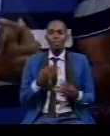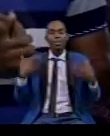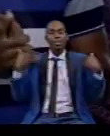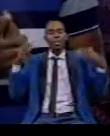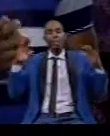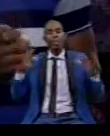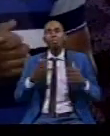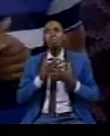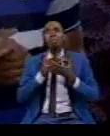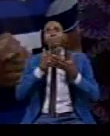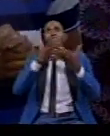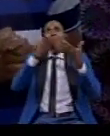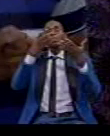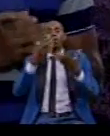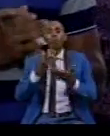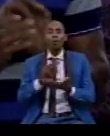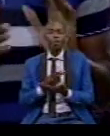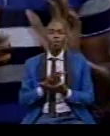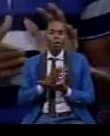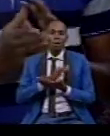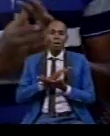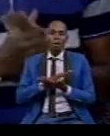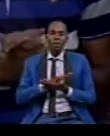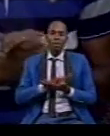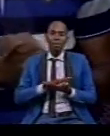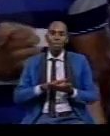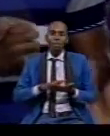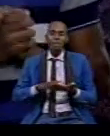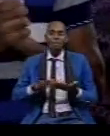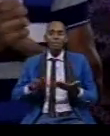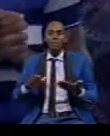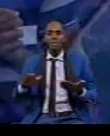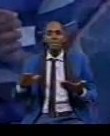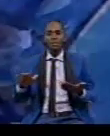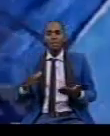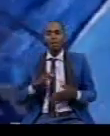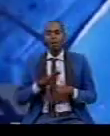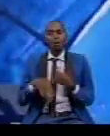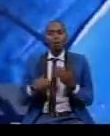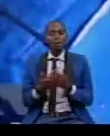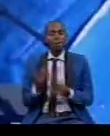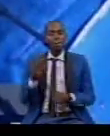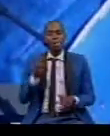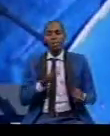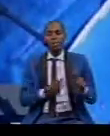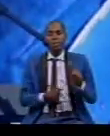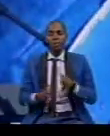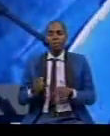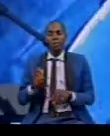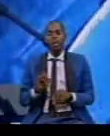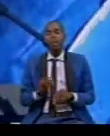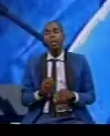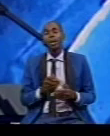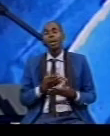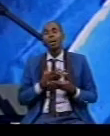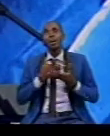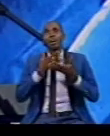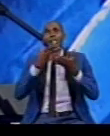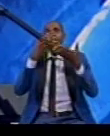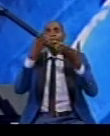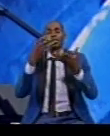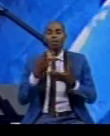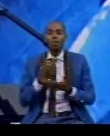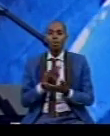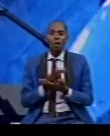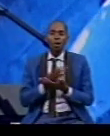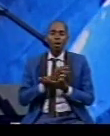Check up yourself. Your healing is there. Your miracle is there. Your deliverance is there already.